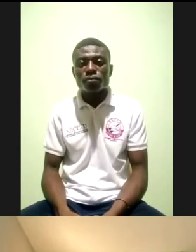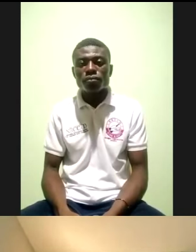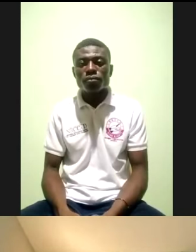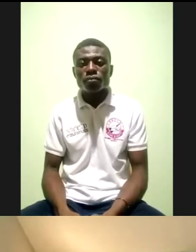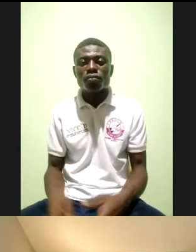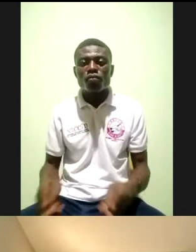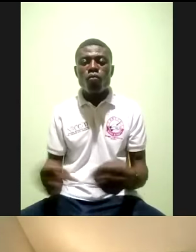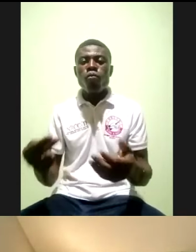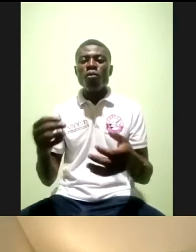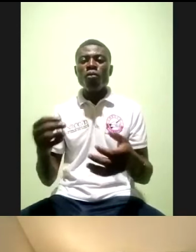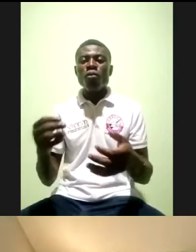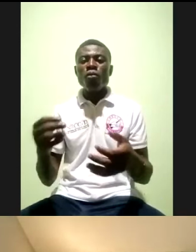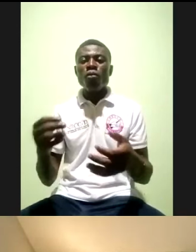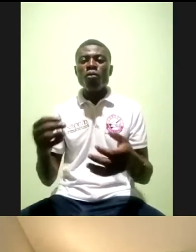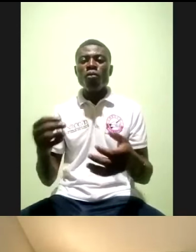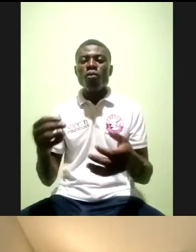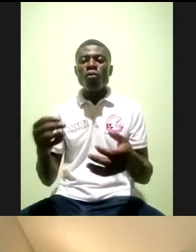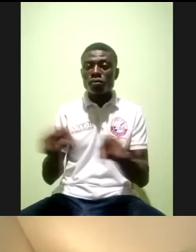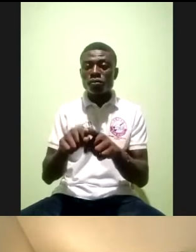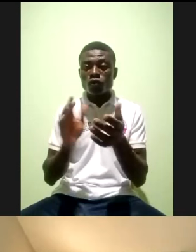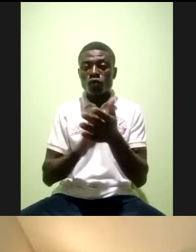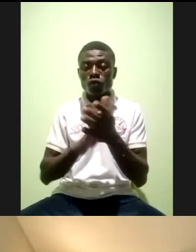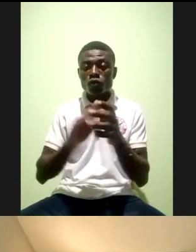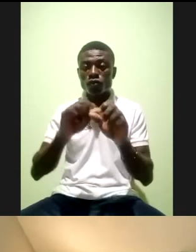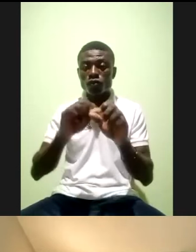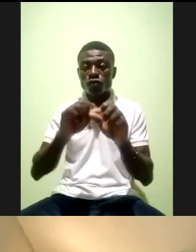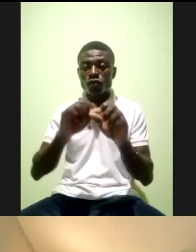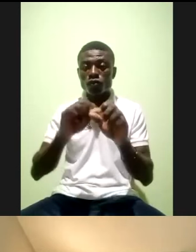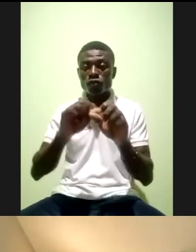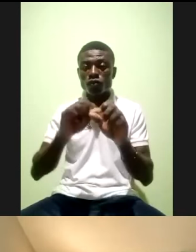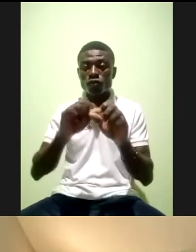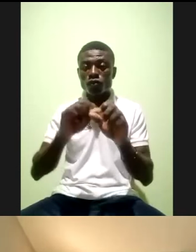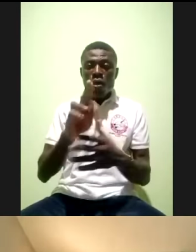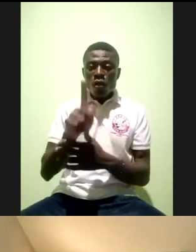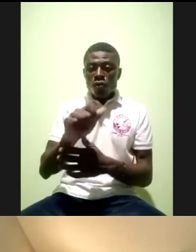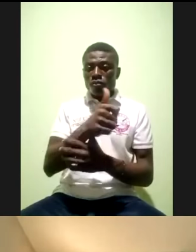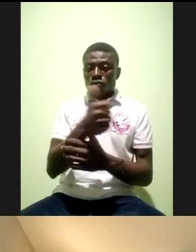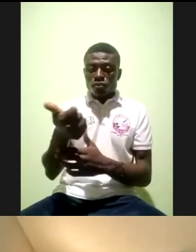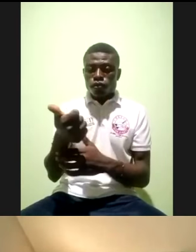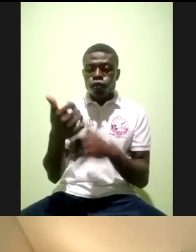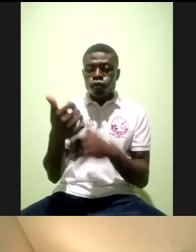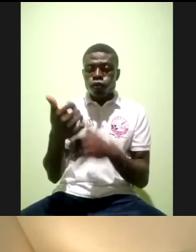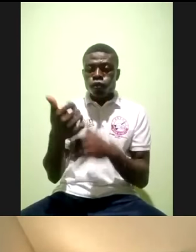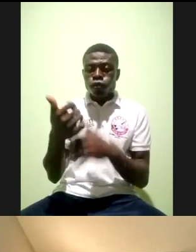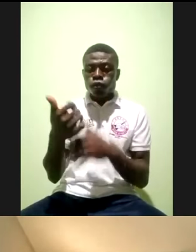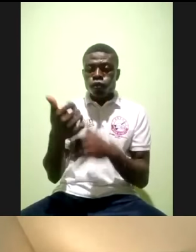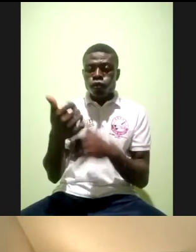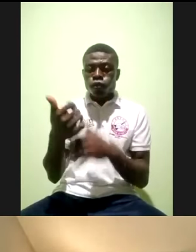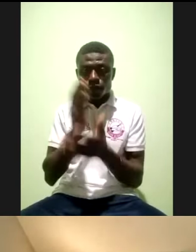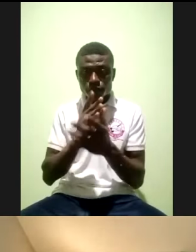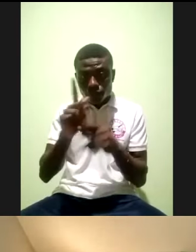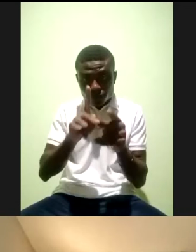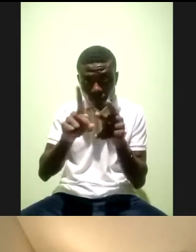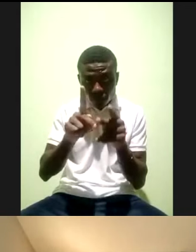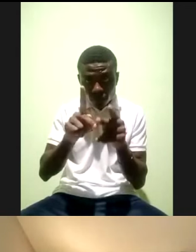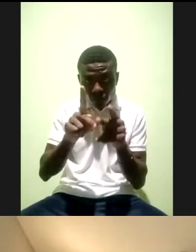Accommodation. So as a school system in US, in UK, and most of the other countries, some countries where we have